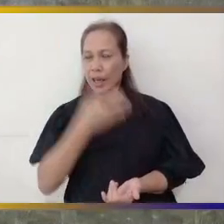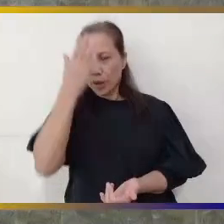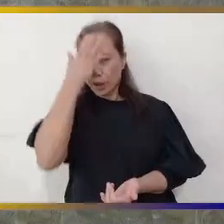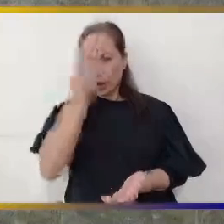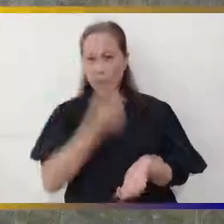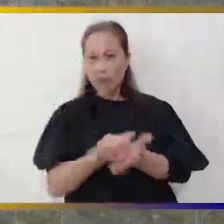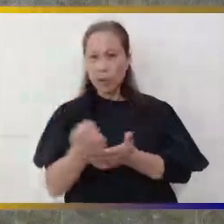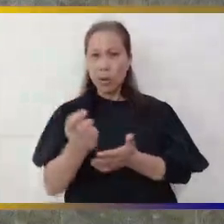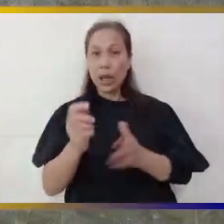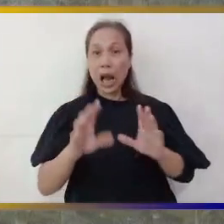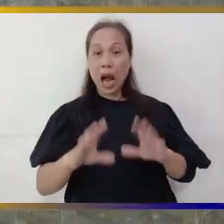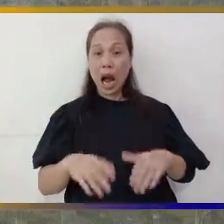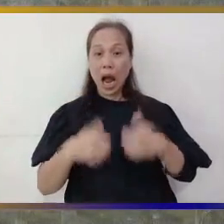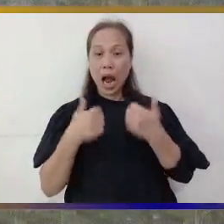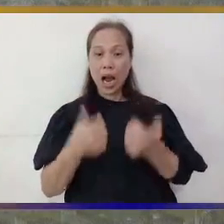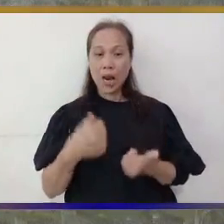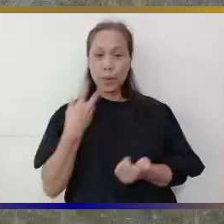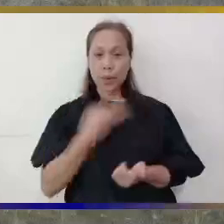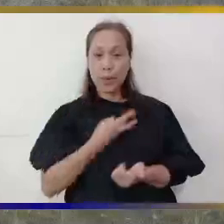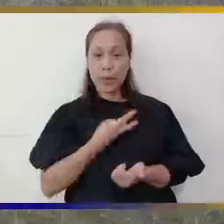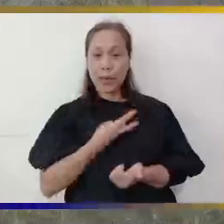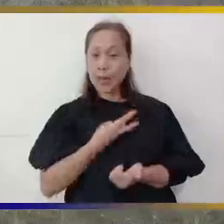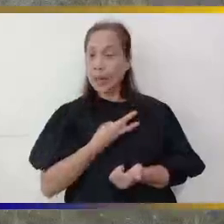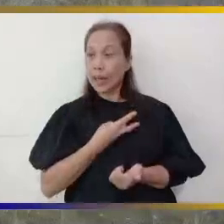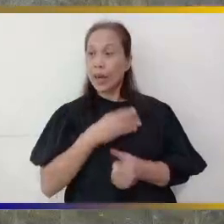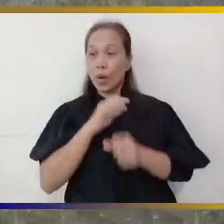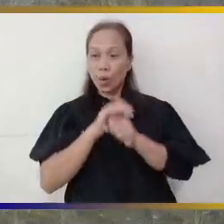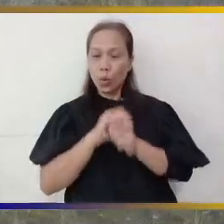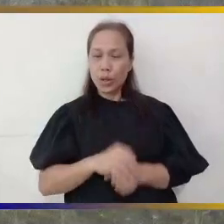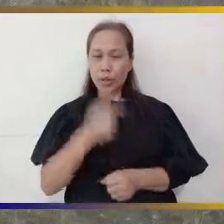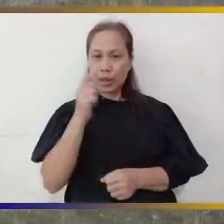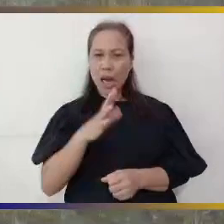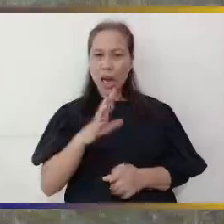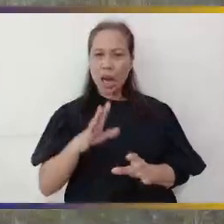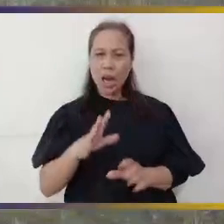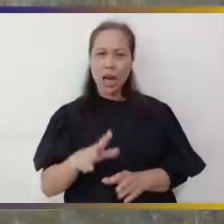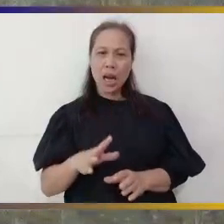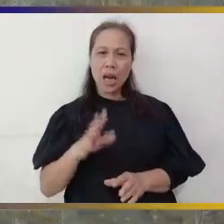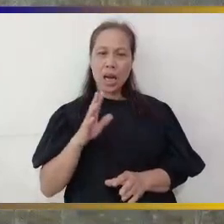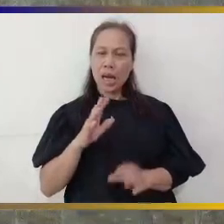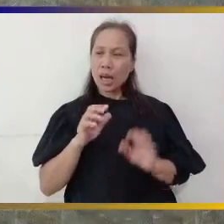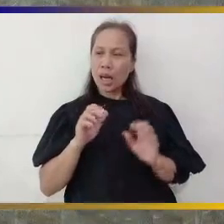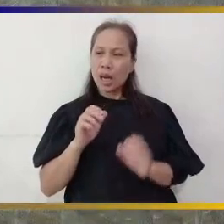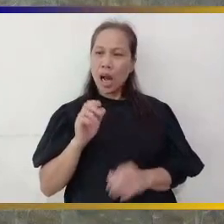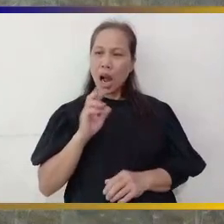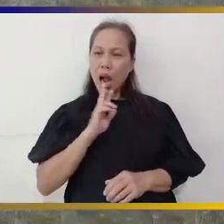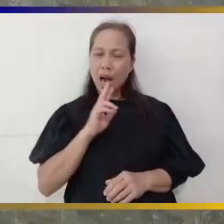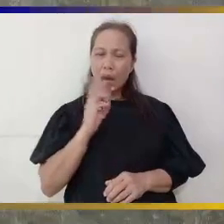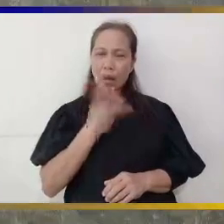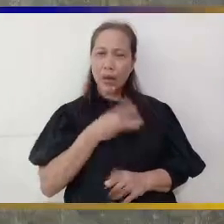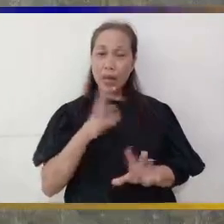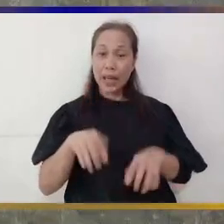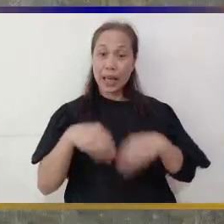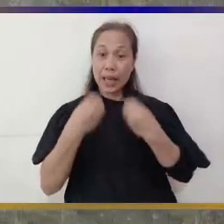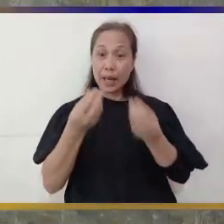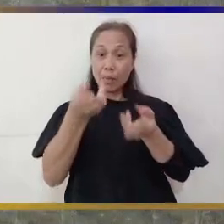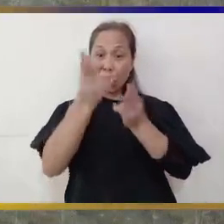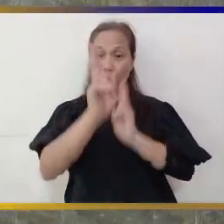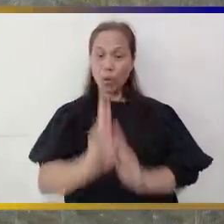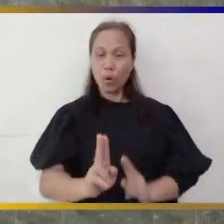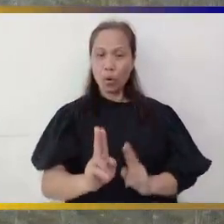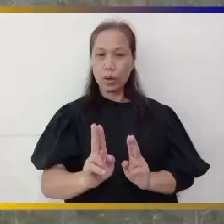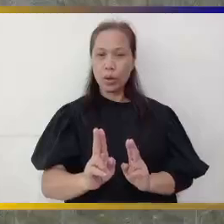God Will you give him the honor that belongs only to